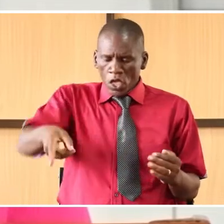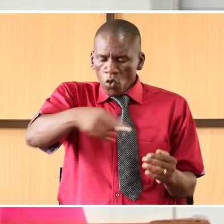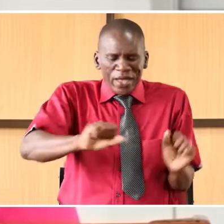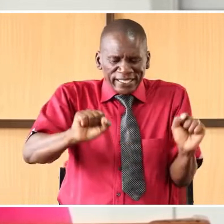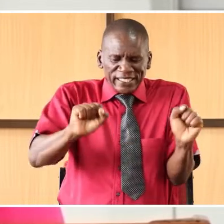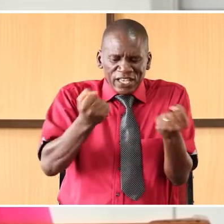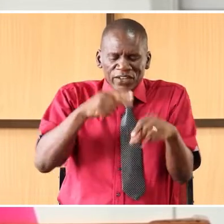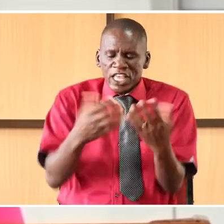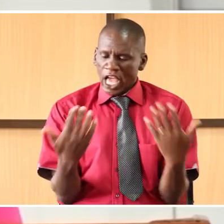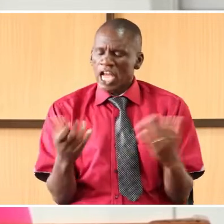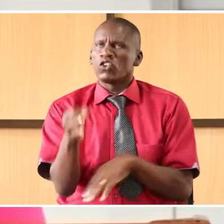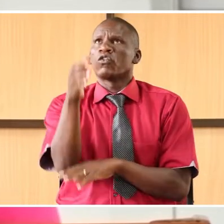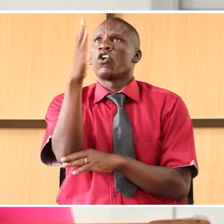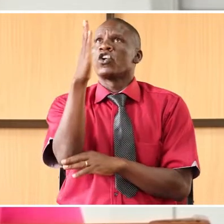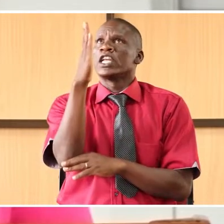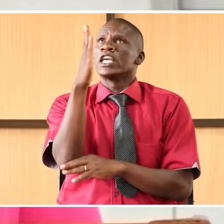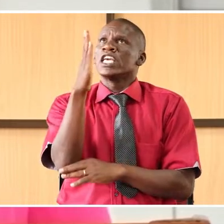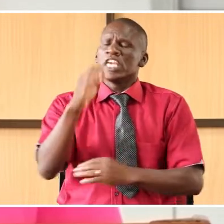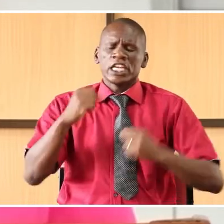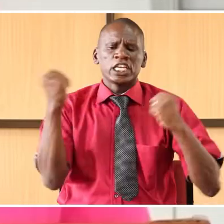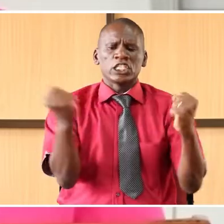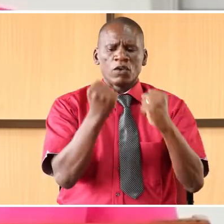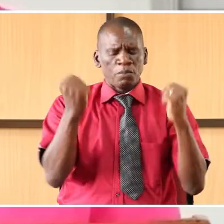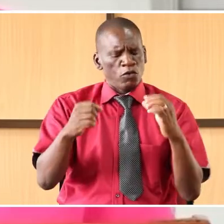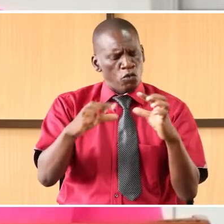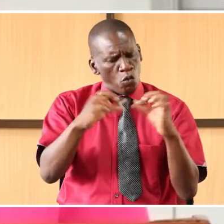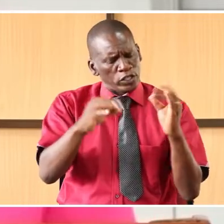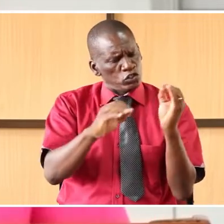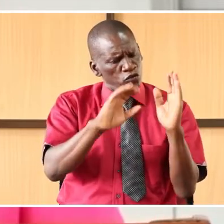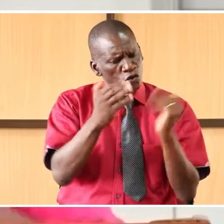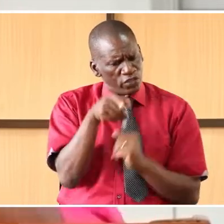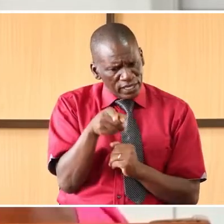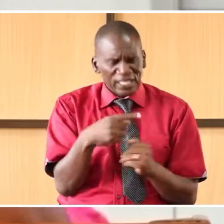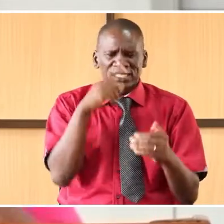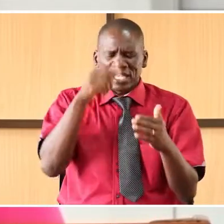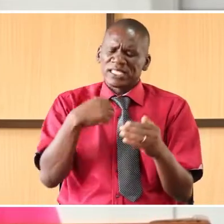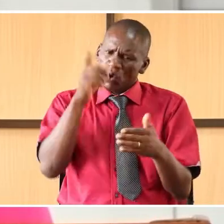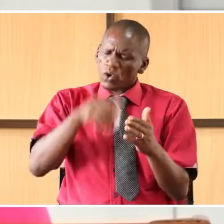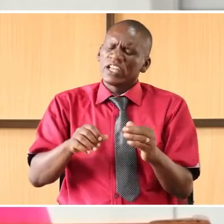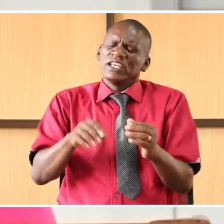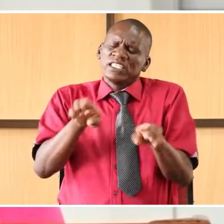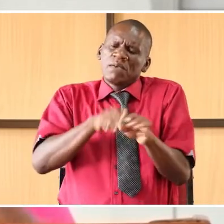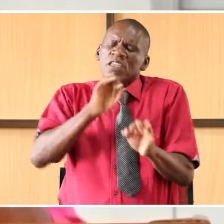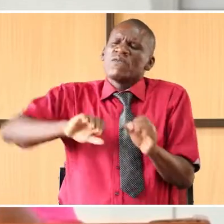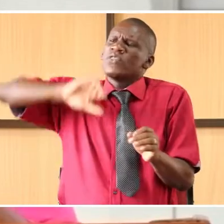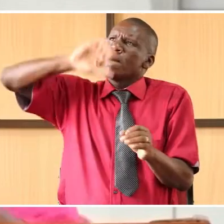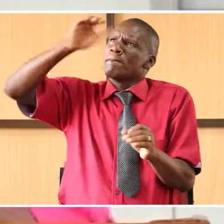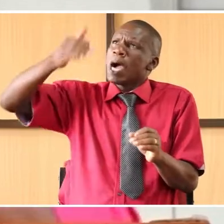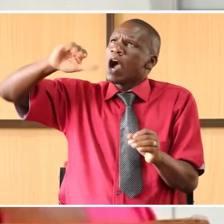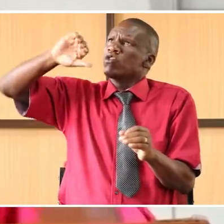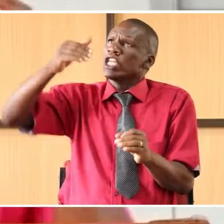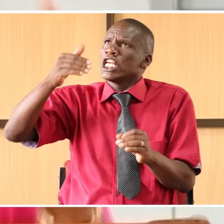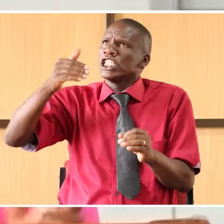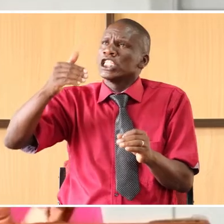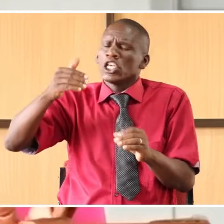in his hands. David said, it is a very powerful scripture, because he says, even if the mountains will come and